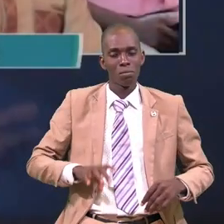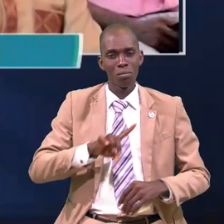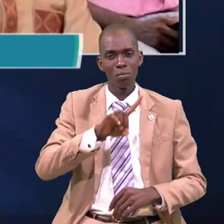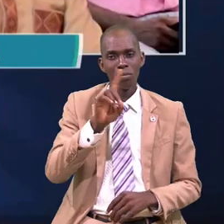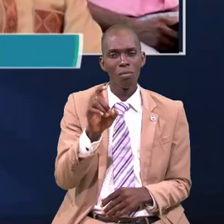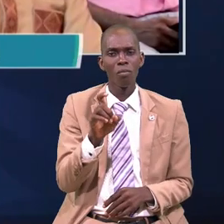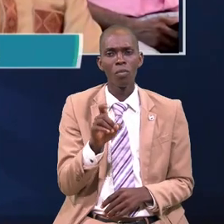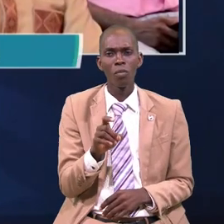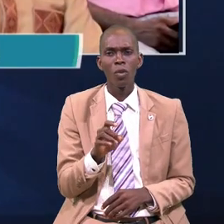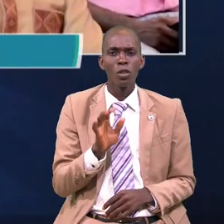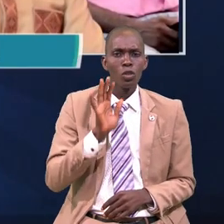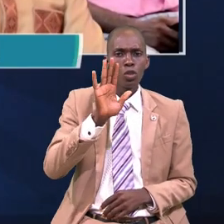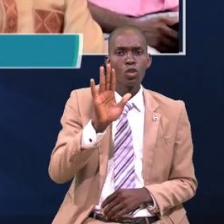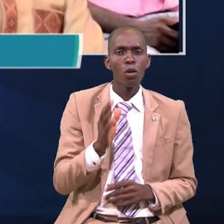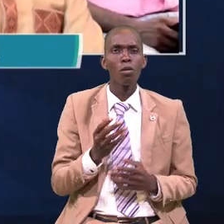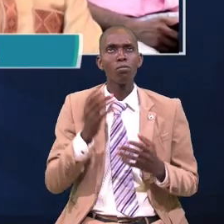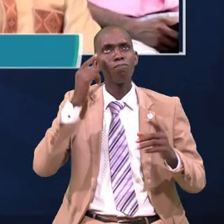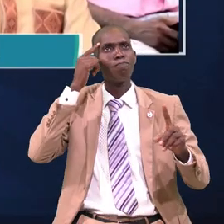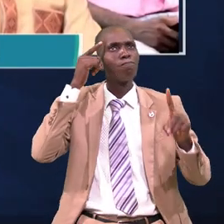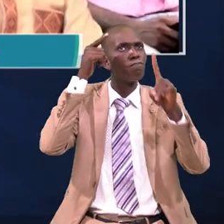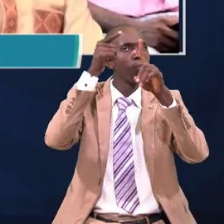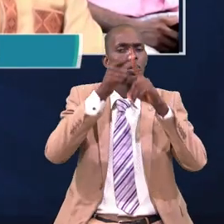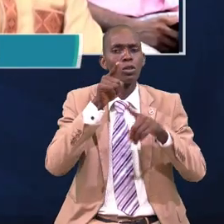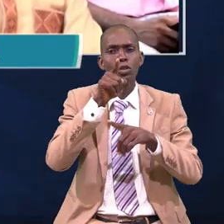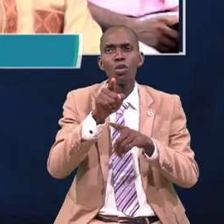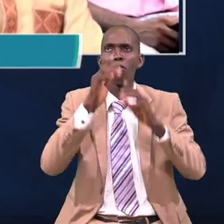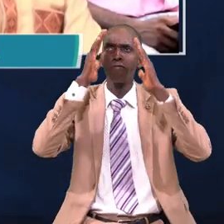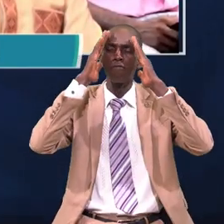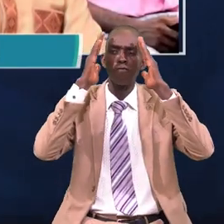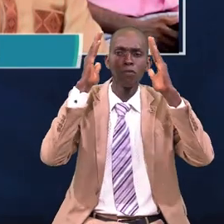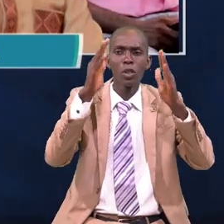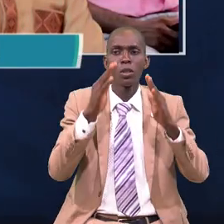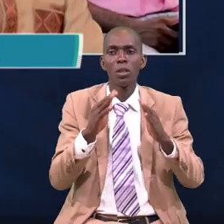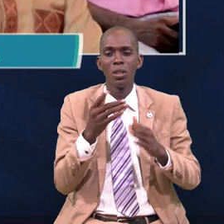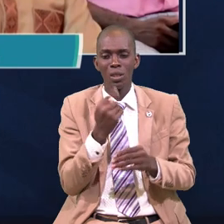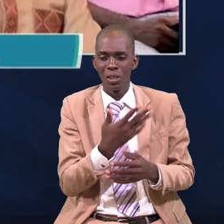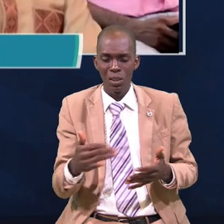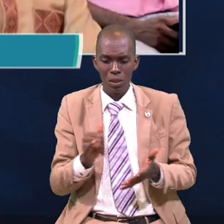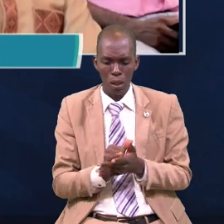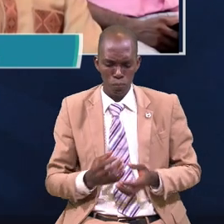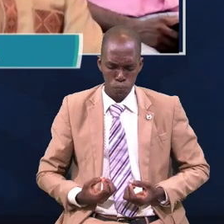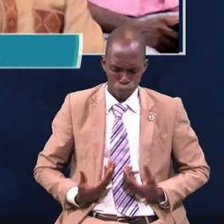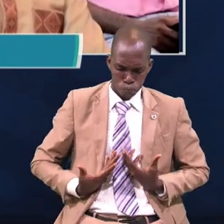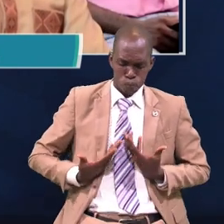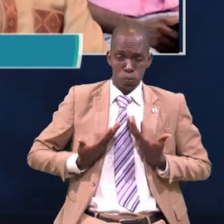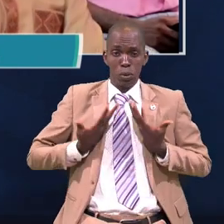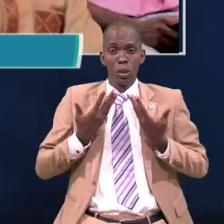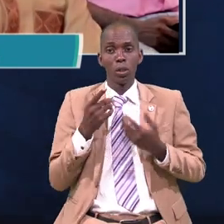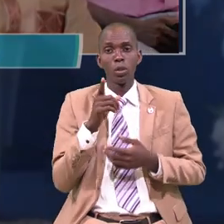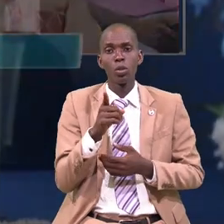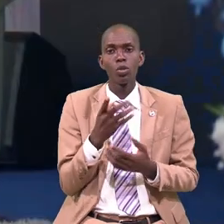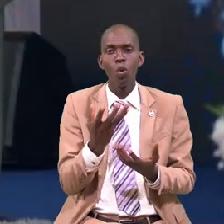your aspiration, your ambition, the drive in you that wants you, you want to have